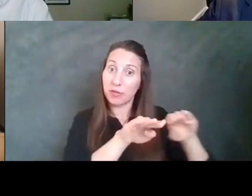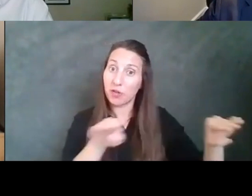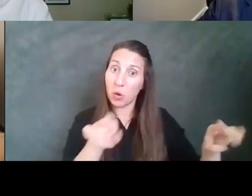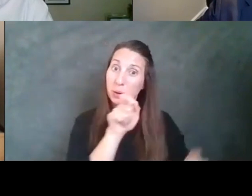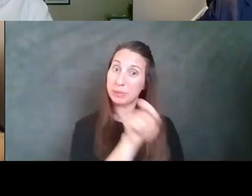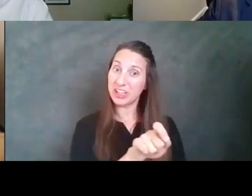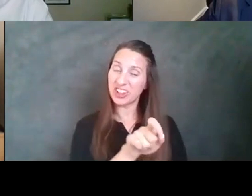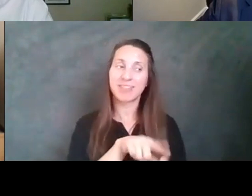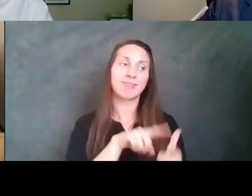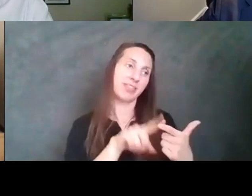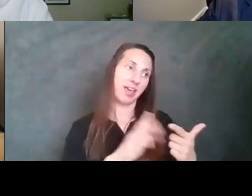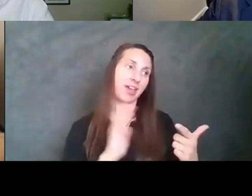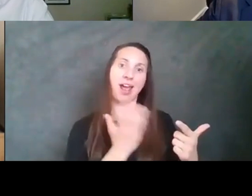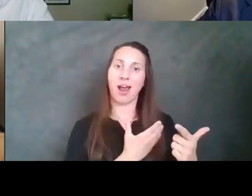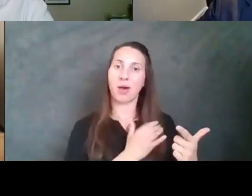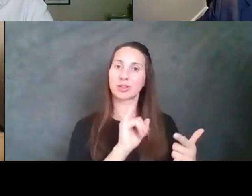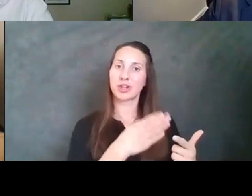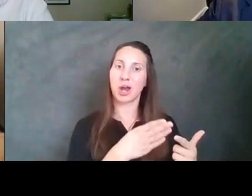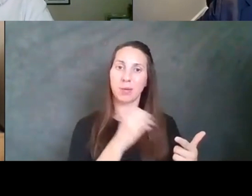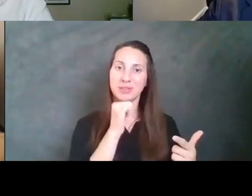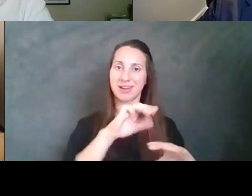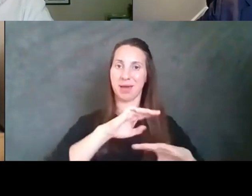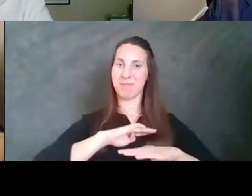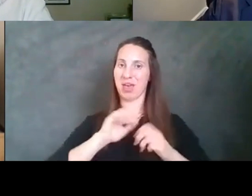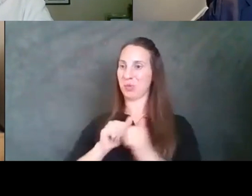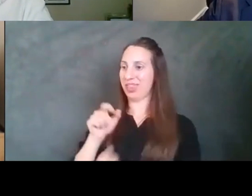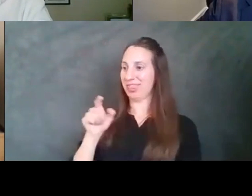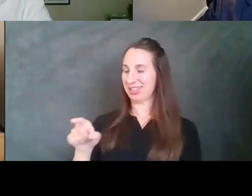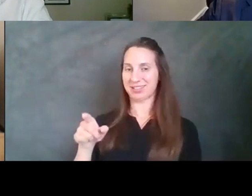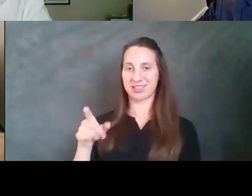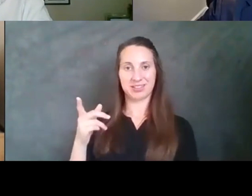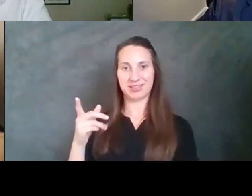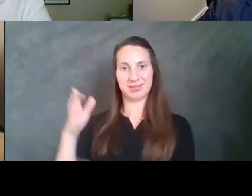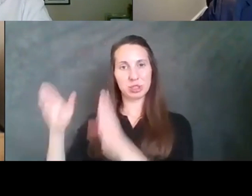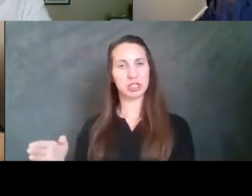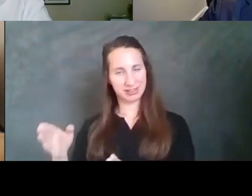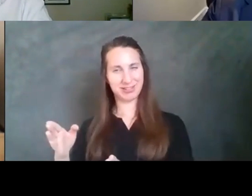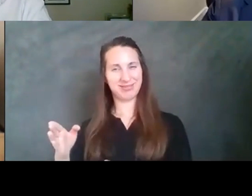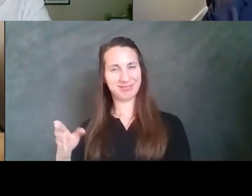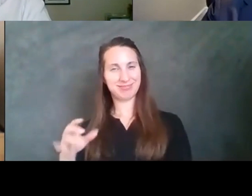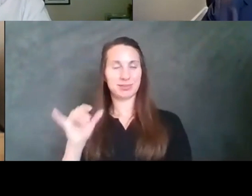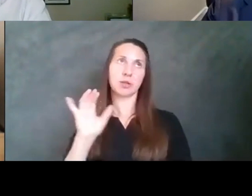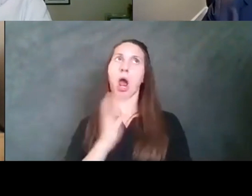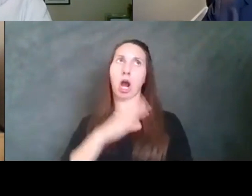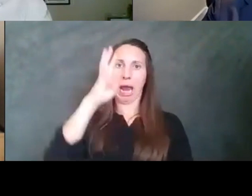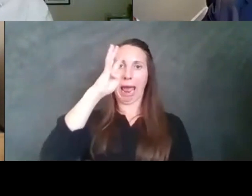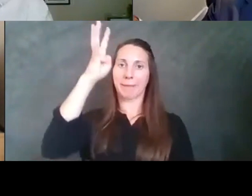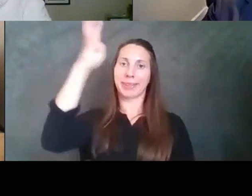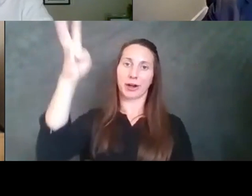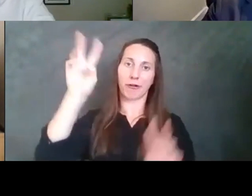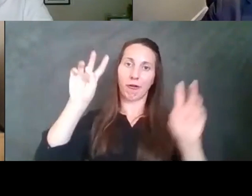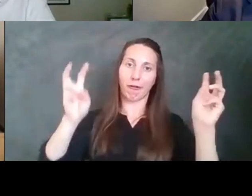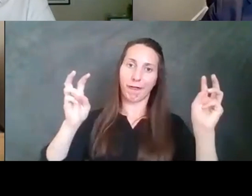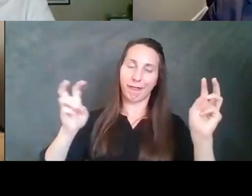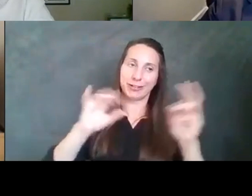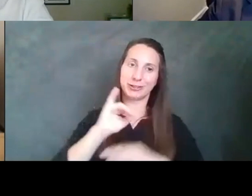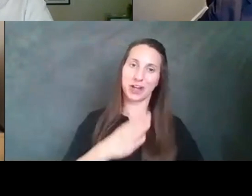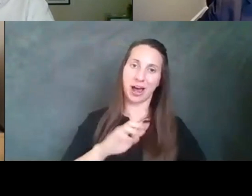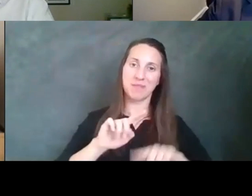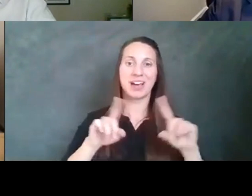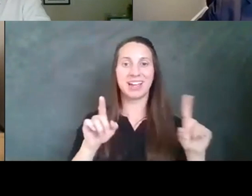job is not being met. In this hypothetical, sweeping the floor is what the job actually entails, and